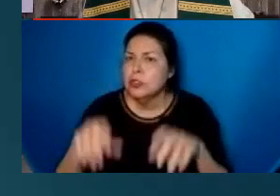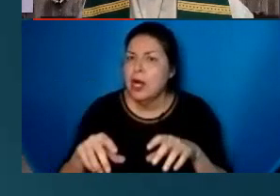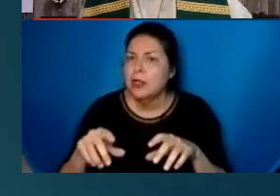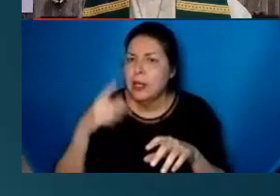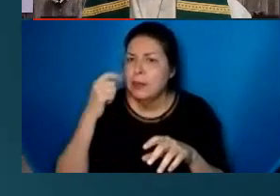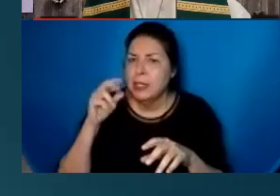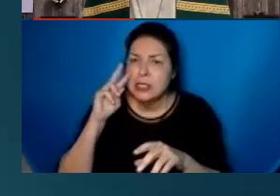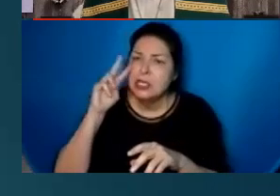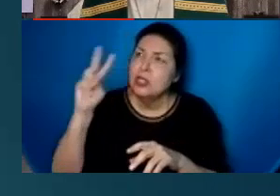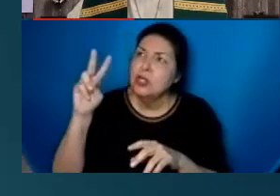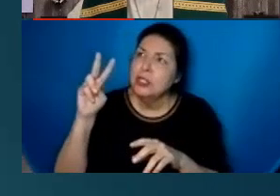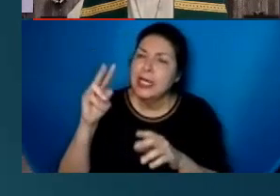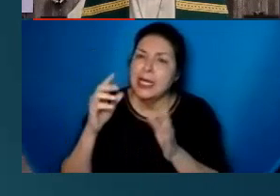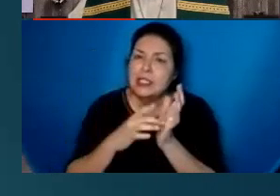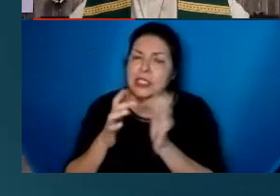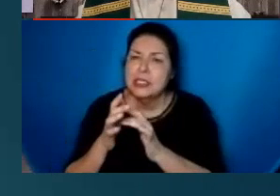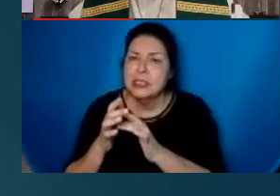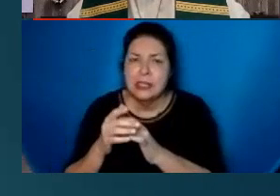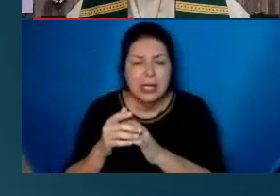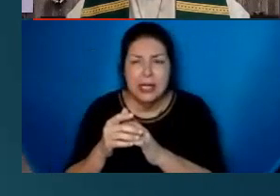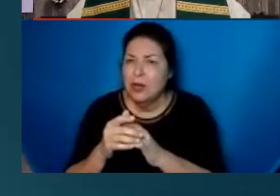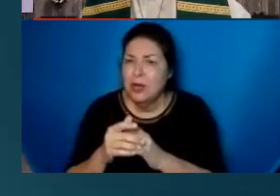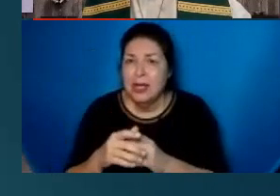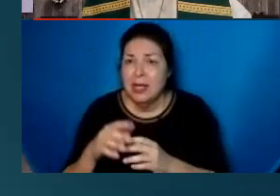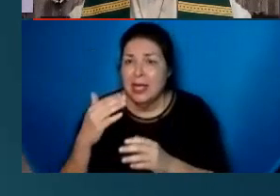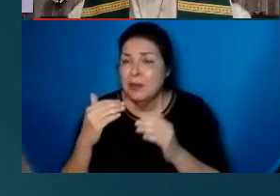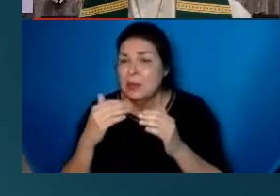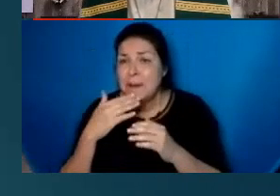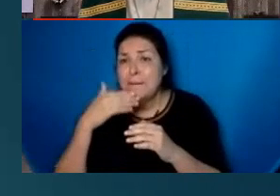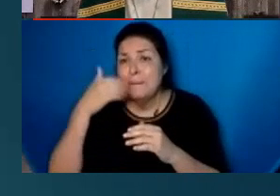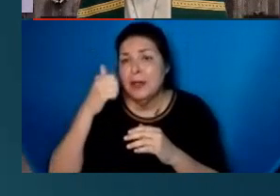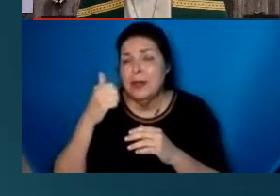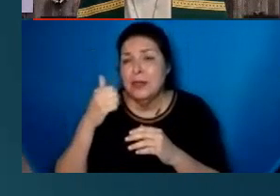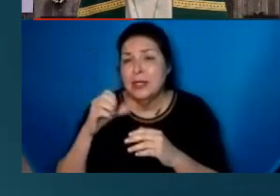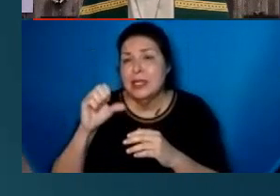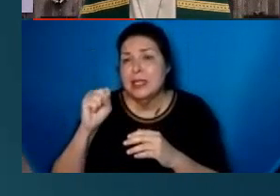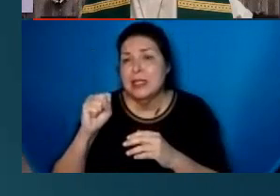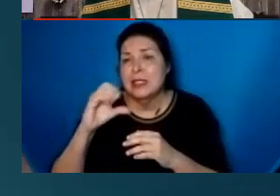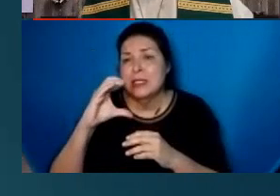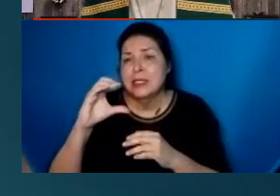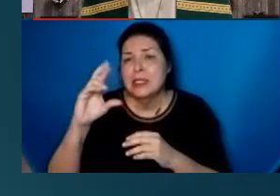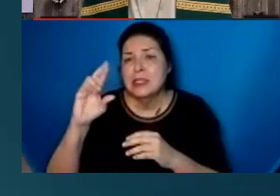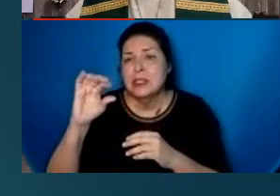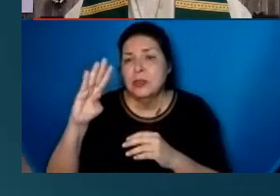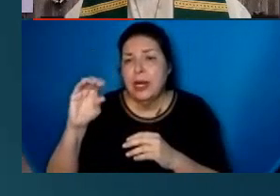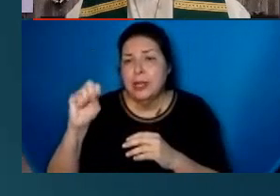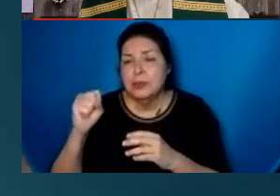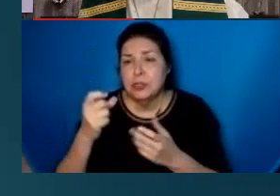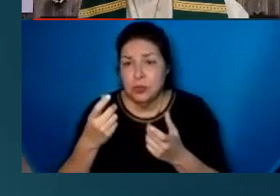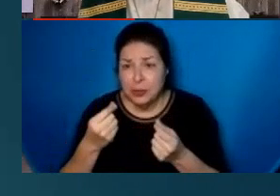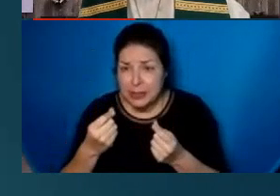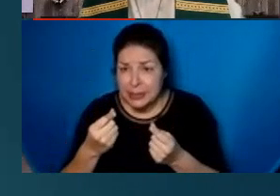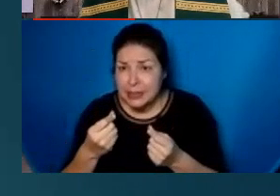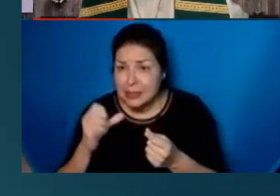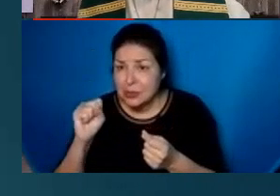of the scribes. Apparently, the scribes spent a lot of time quoting themselves or quoting their